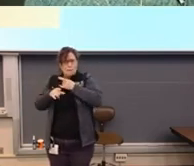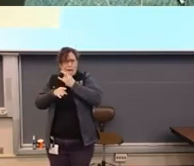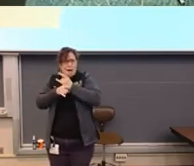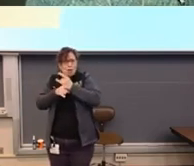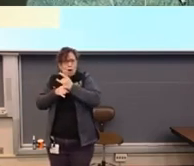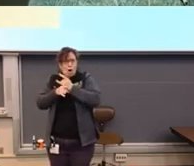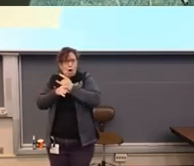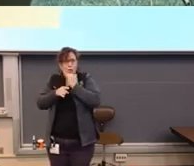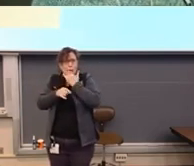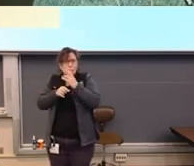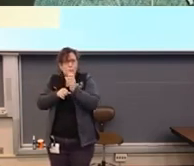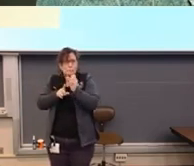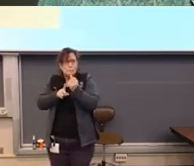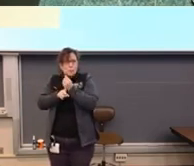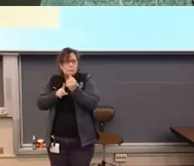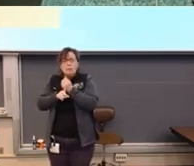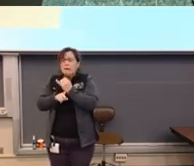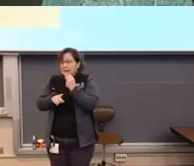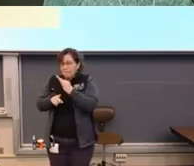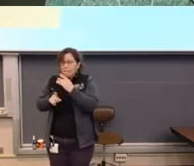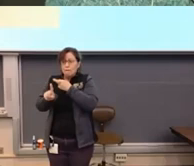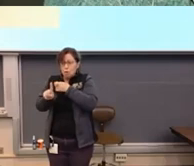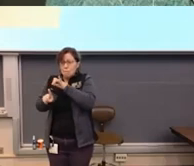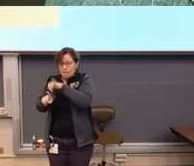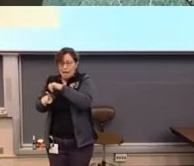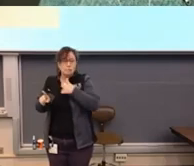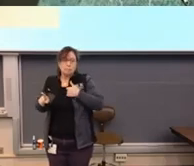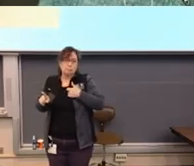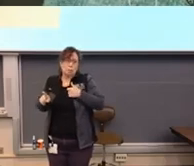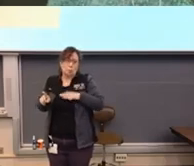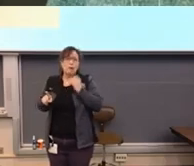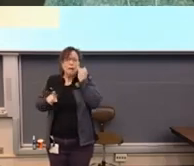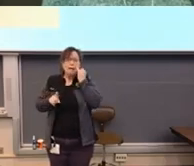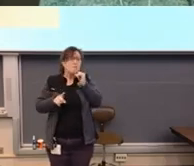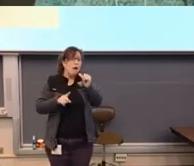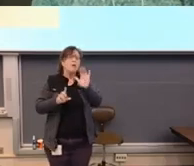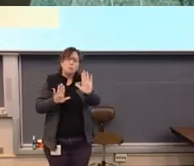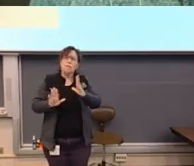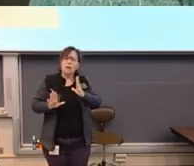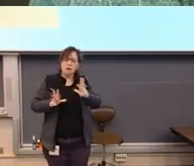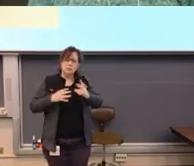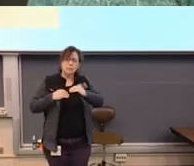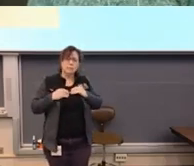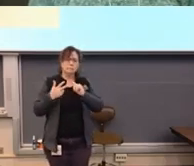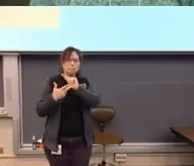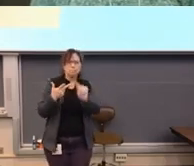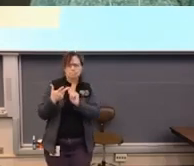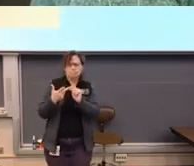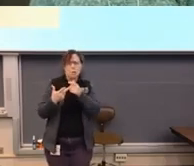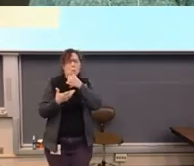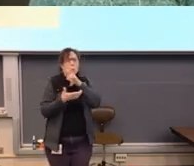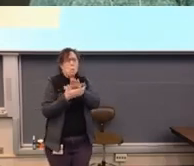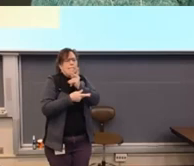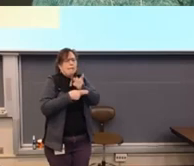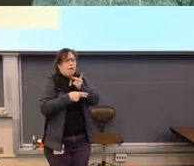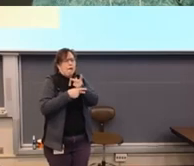have a problem caring for him. But if it was, okay. My wife took care of me and our kids for many years while